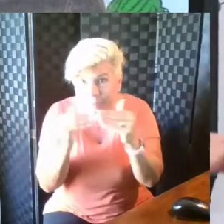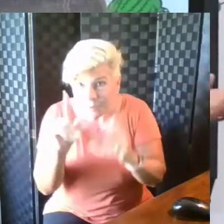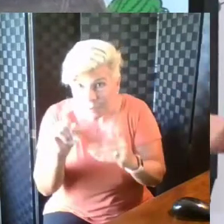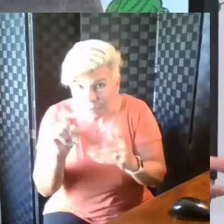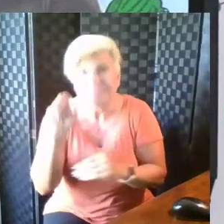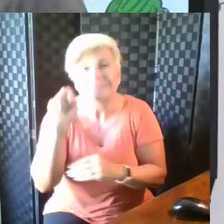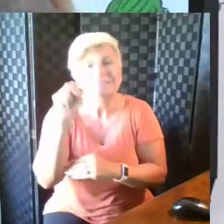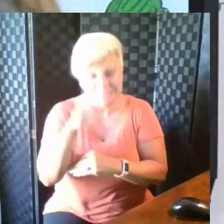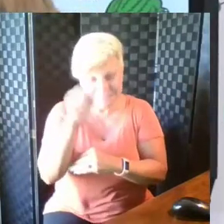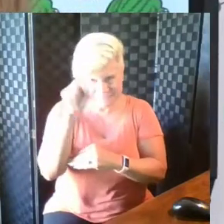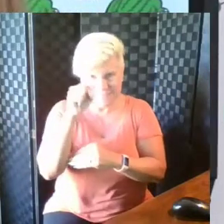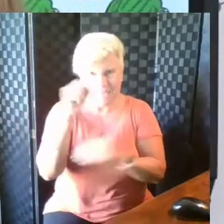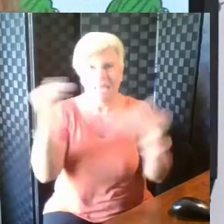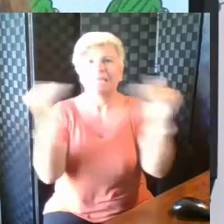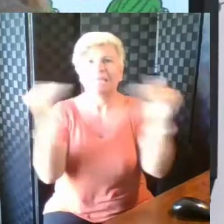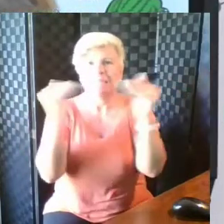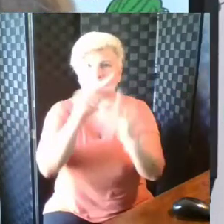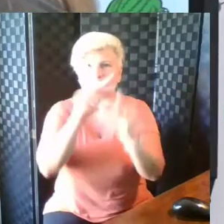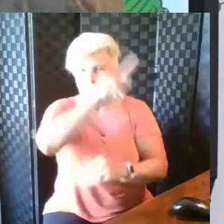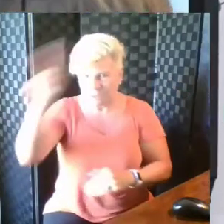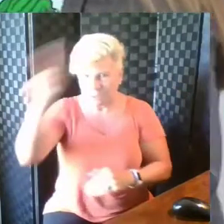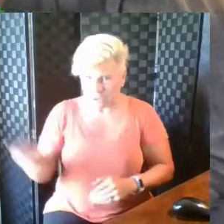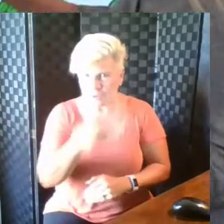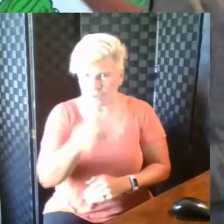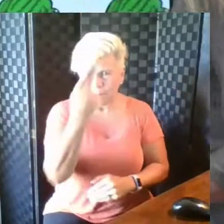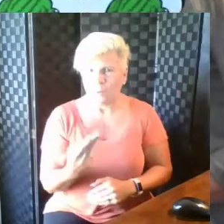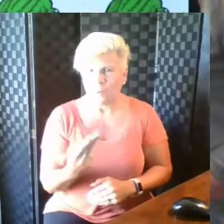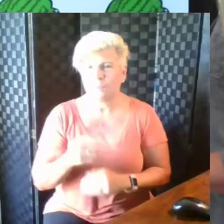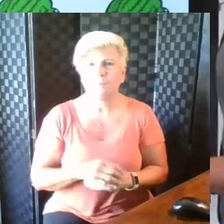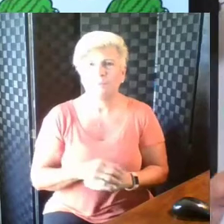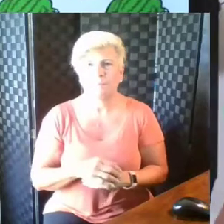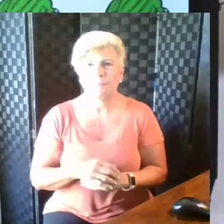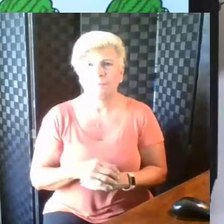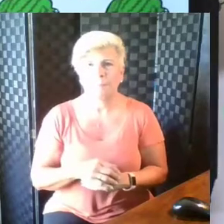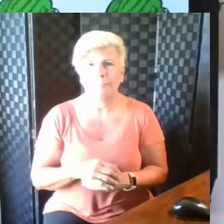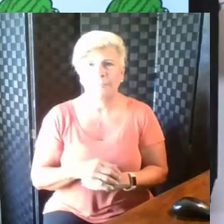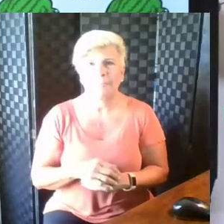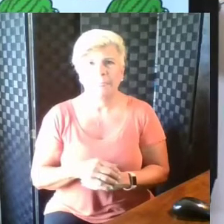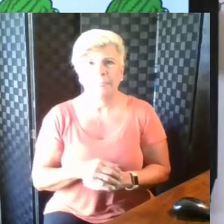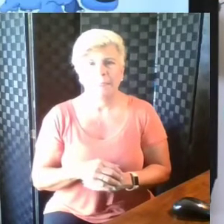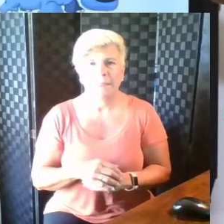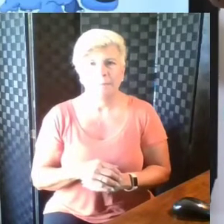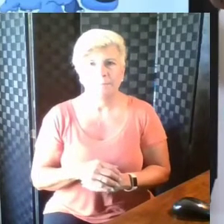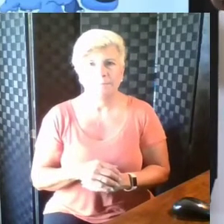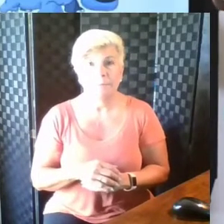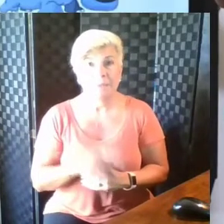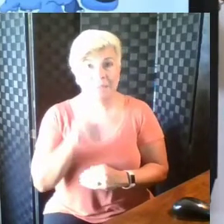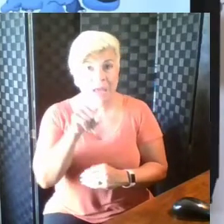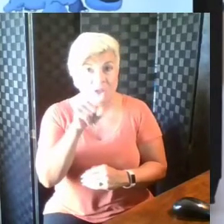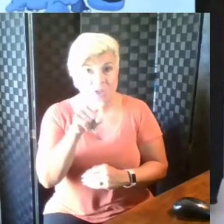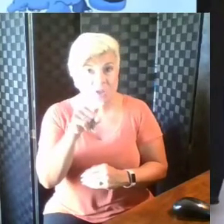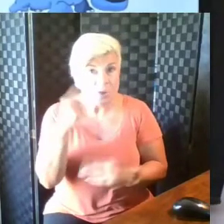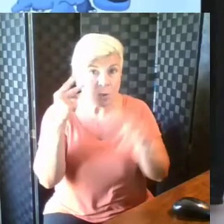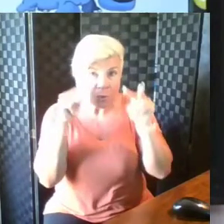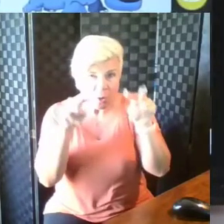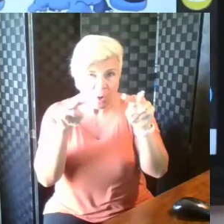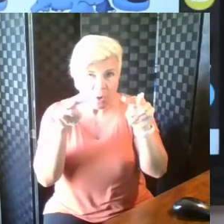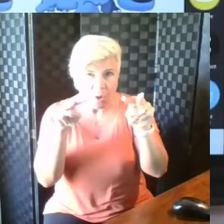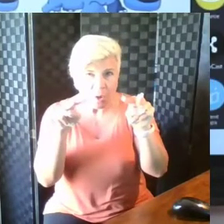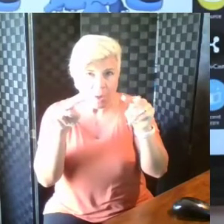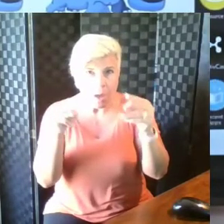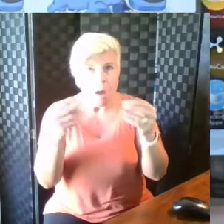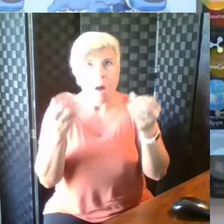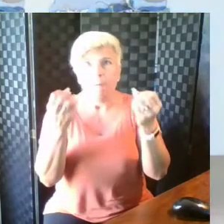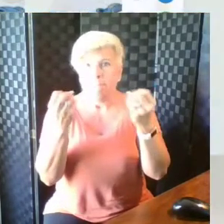equal? Absolutely. So I would circle the 2. On this example, I'm going to give you a few seconds, and I want you to look. You have a